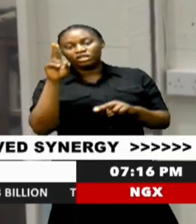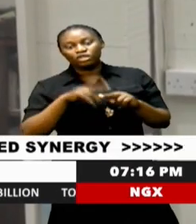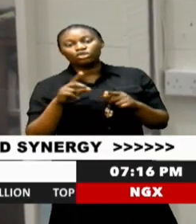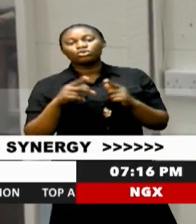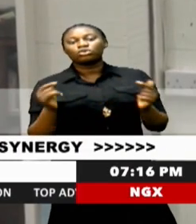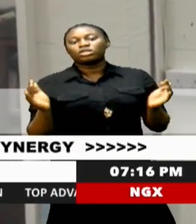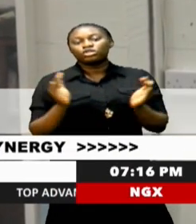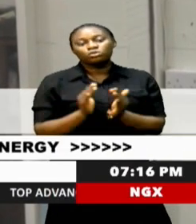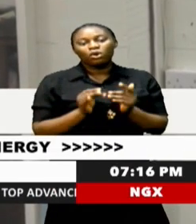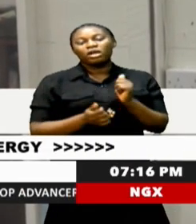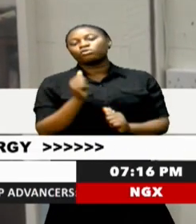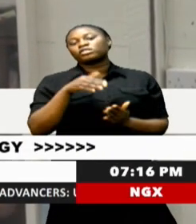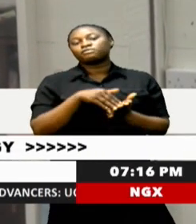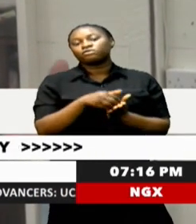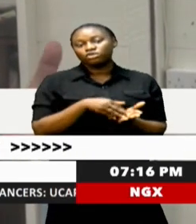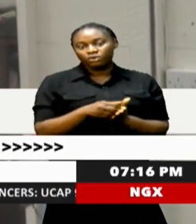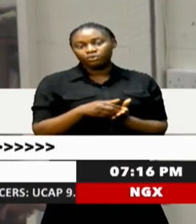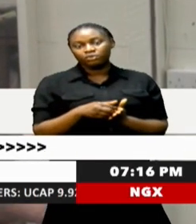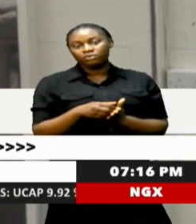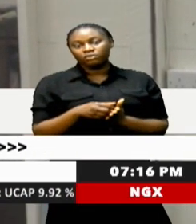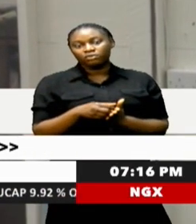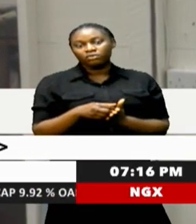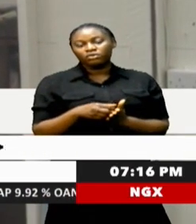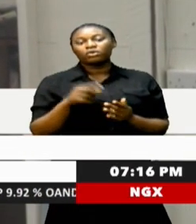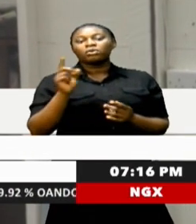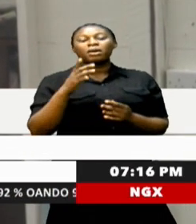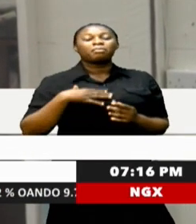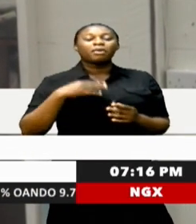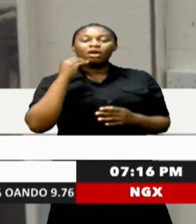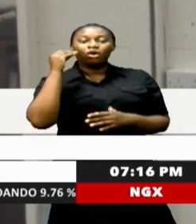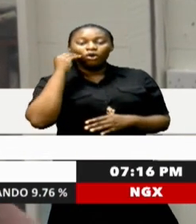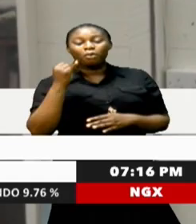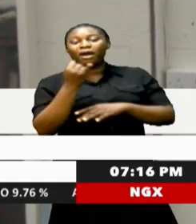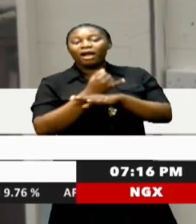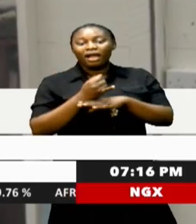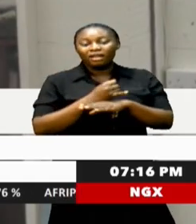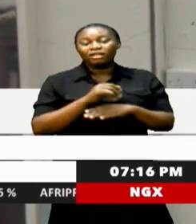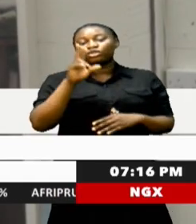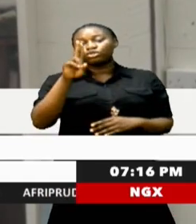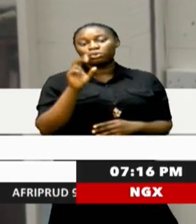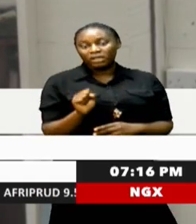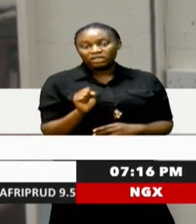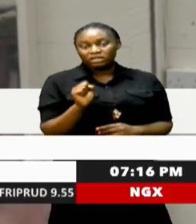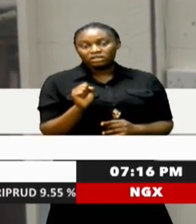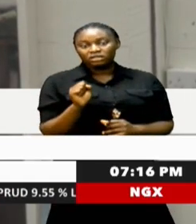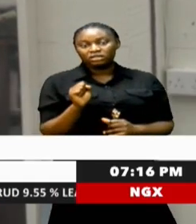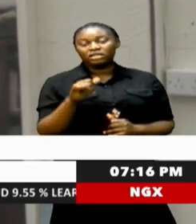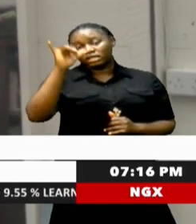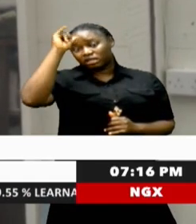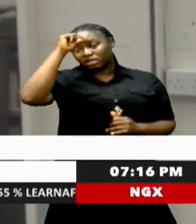most vulnerable. Whether it's my home island of Carriacou, the United States,